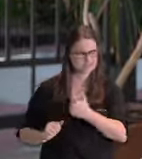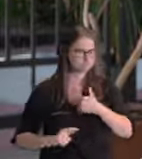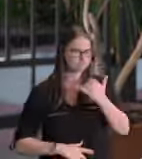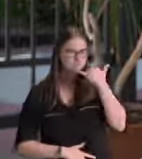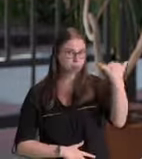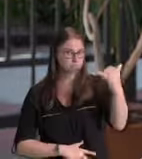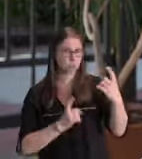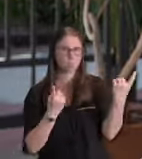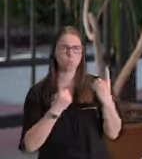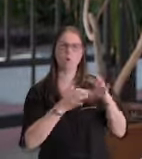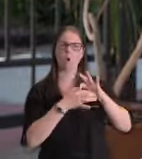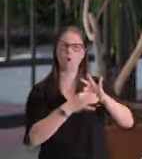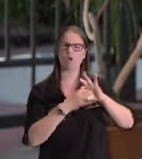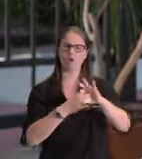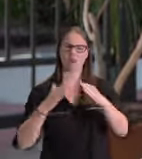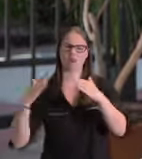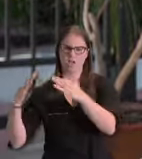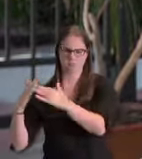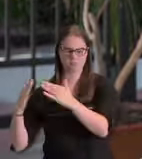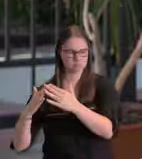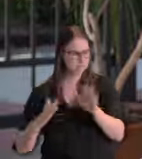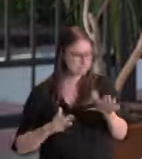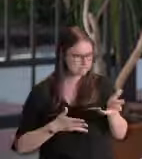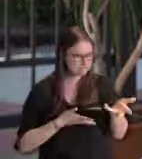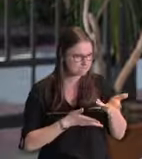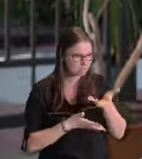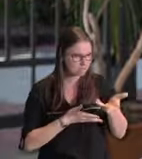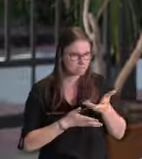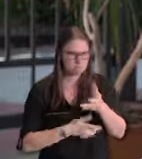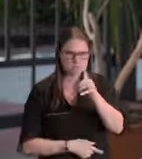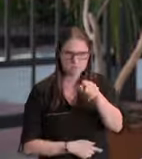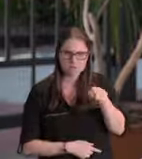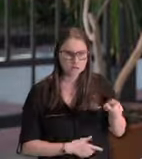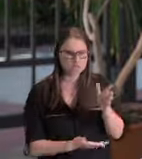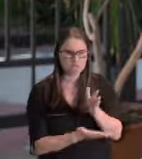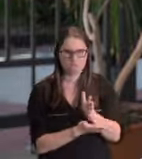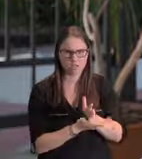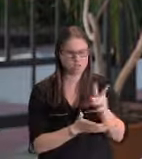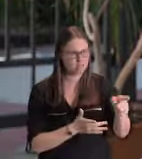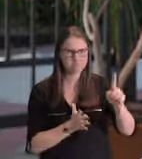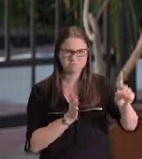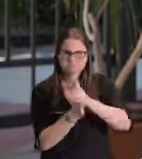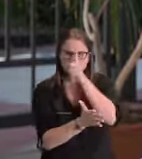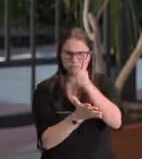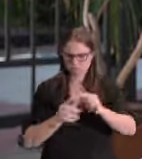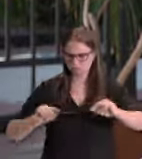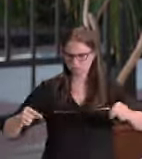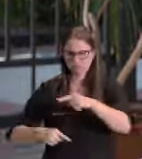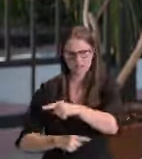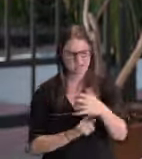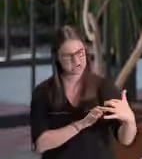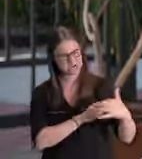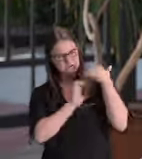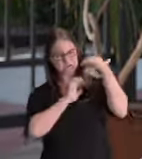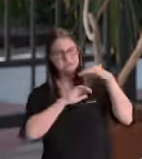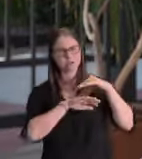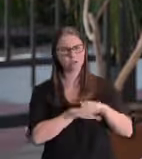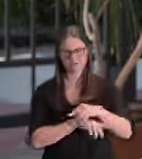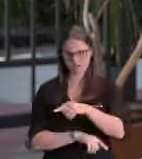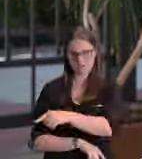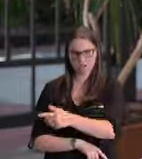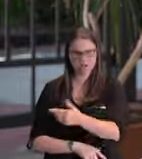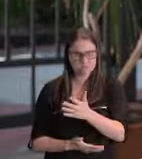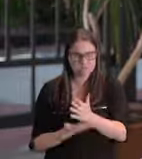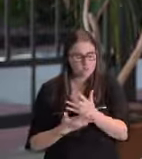rang the owners and really just got an earful of racial abuse, just